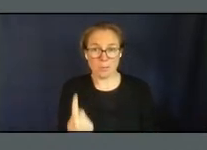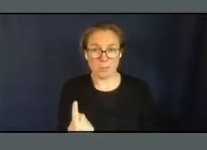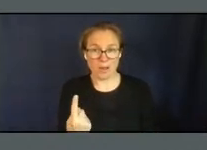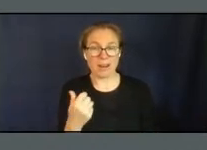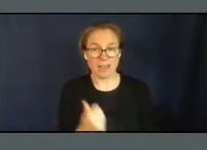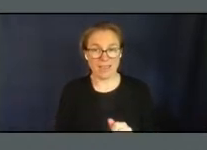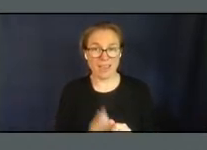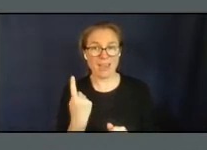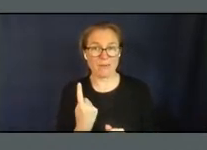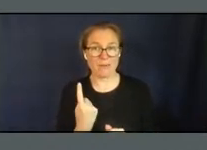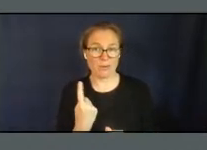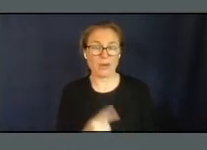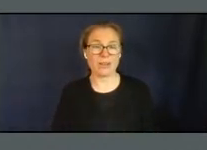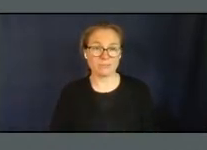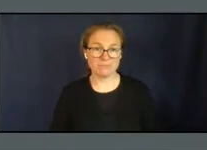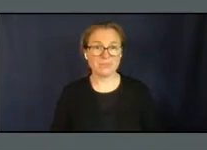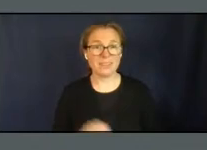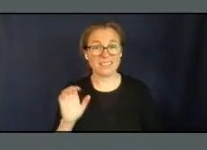growing CDI.